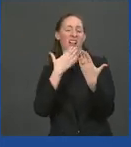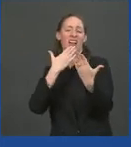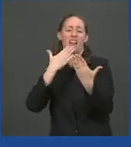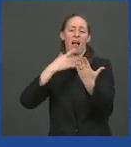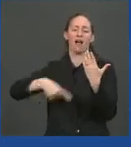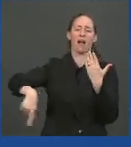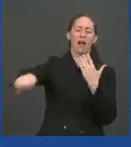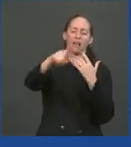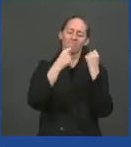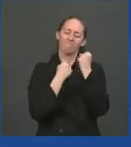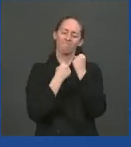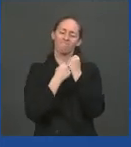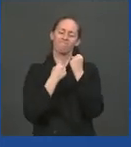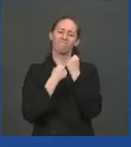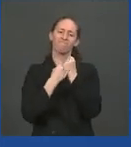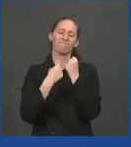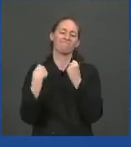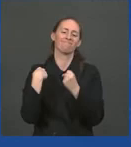And also,